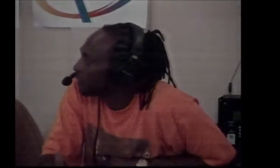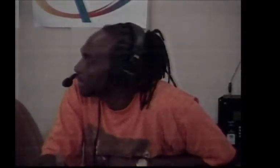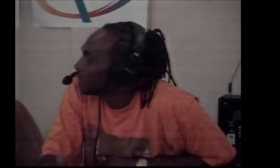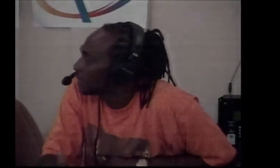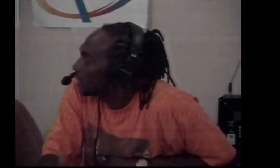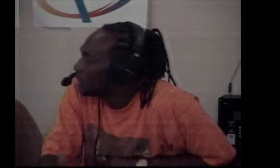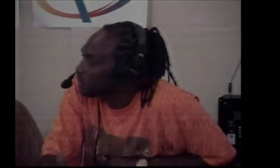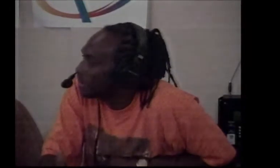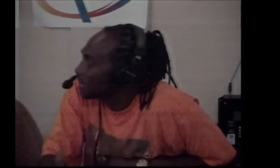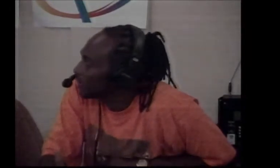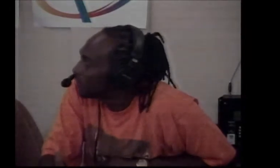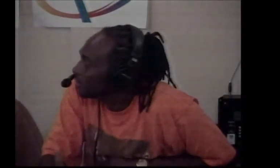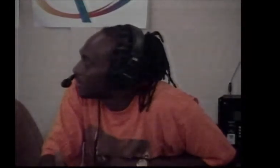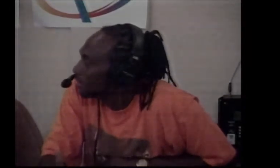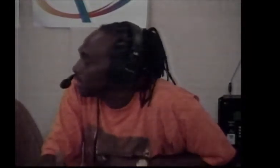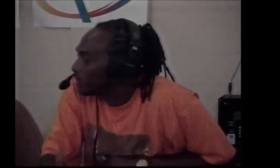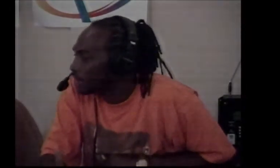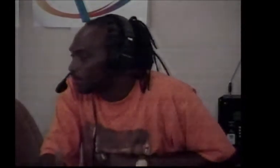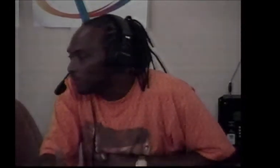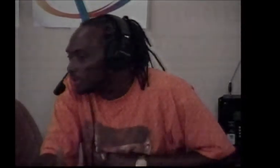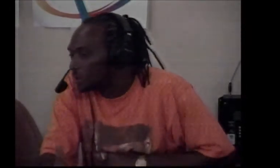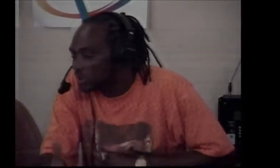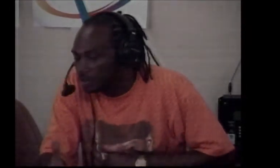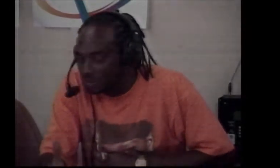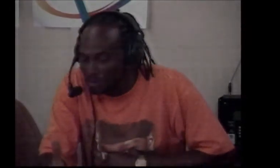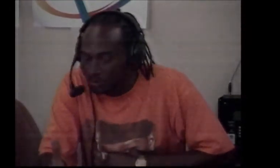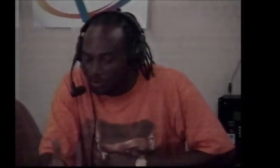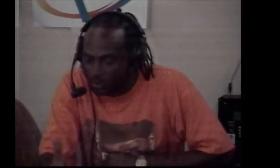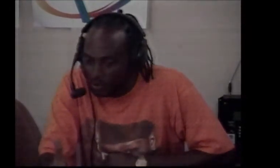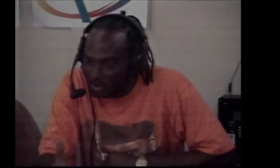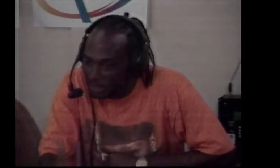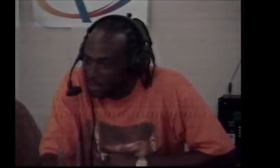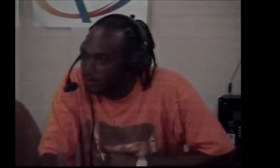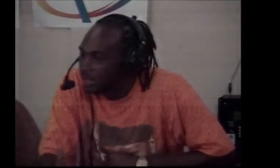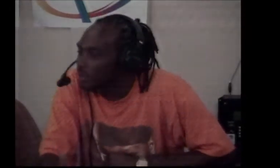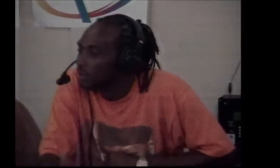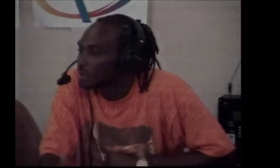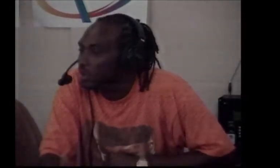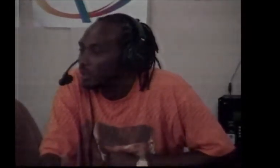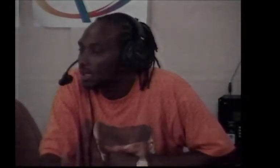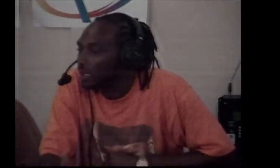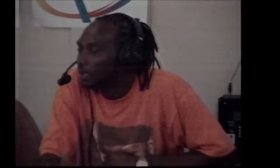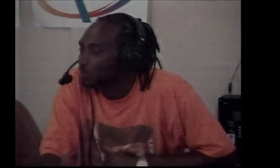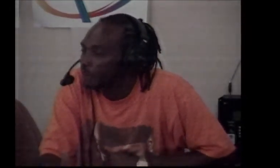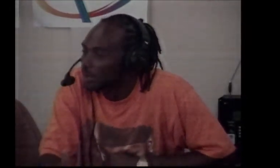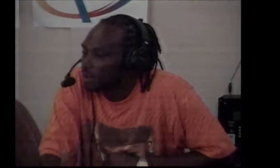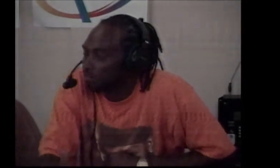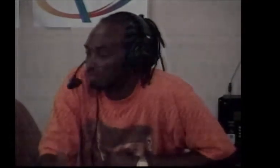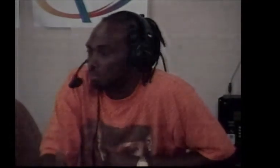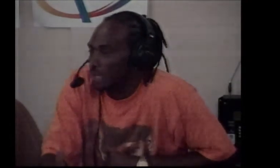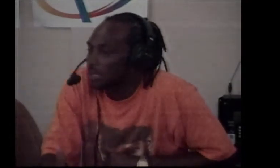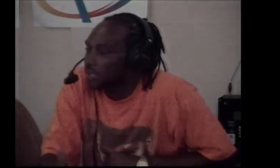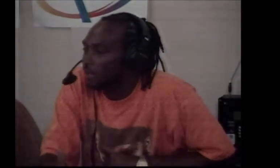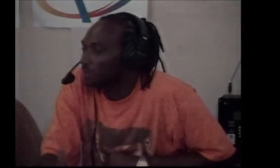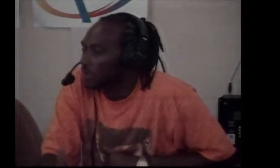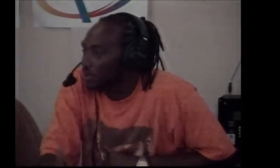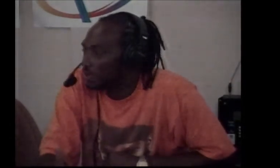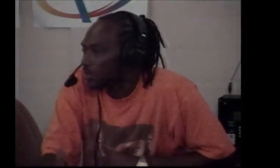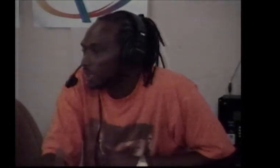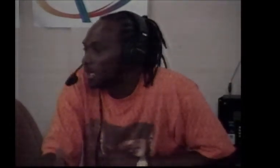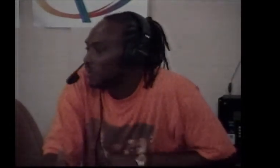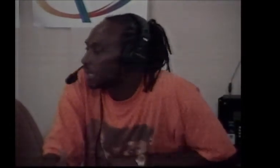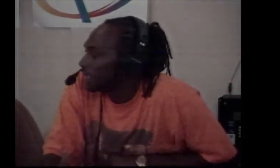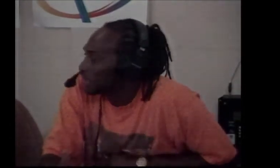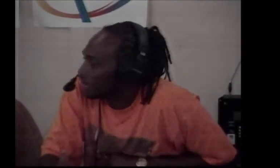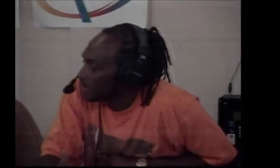you operating every time, we hear you. Mm-hmm. But based on your behavior there, at the time, you